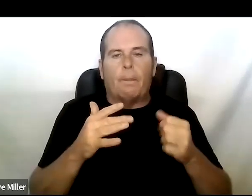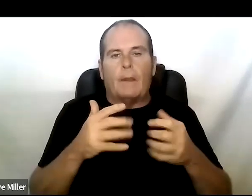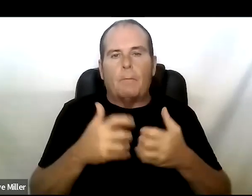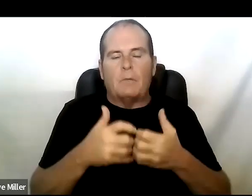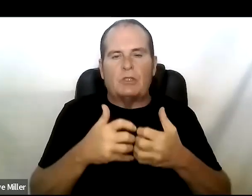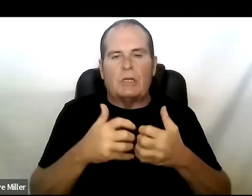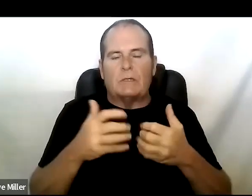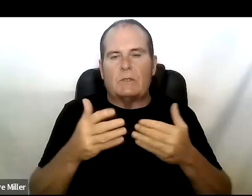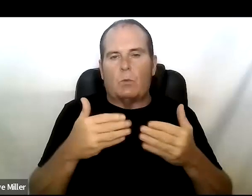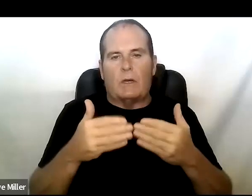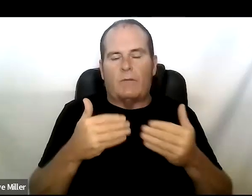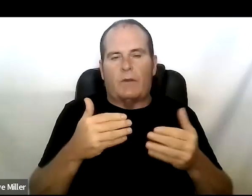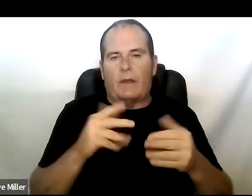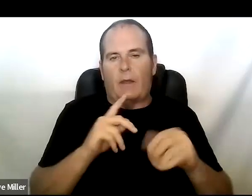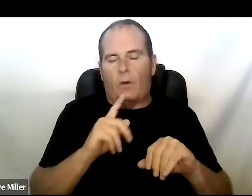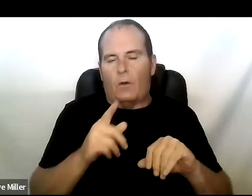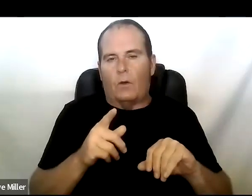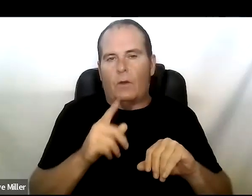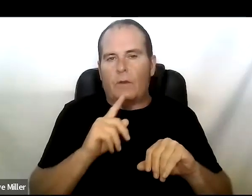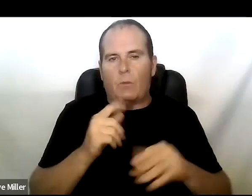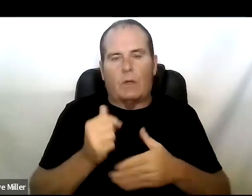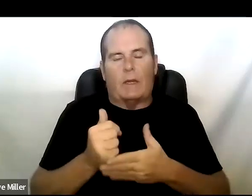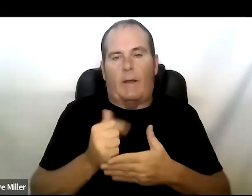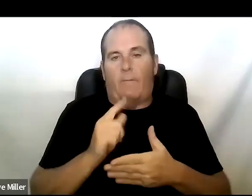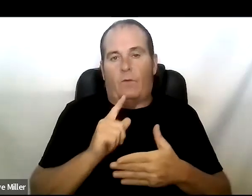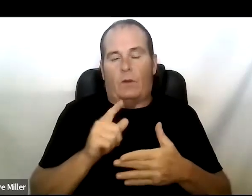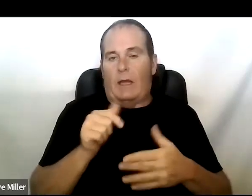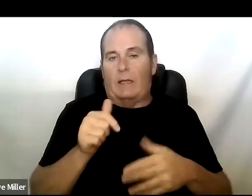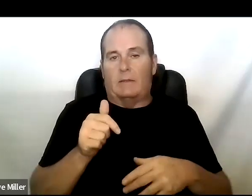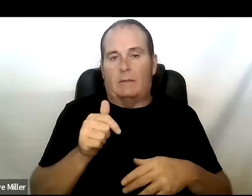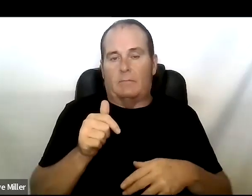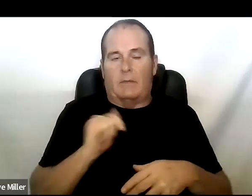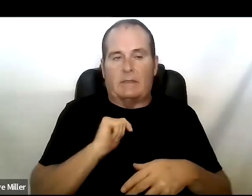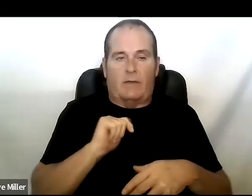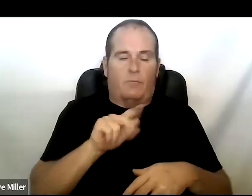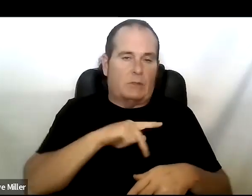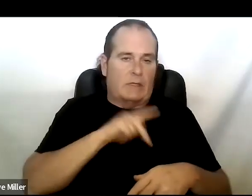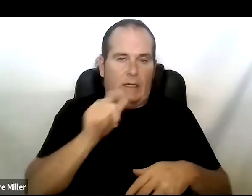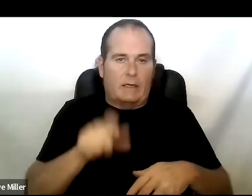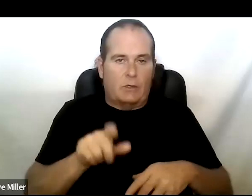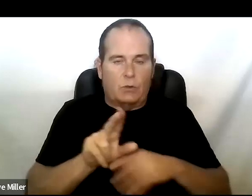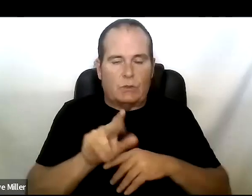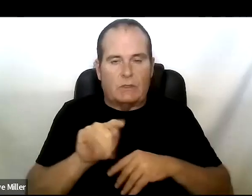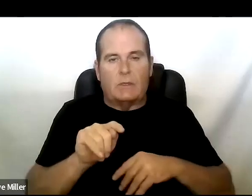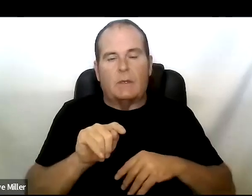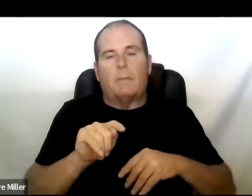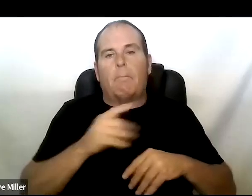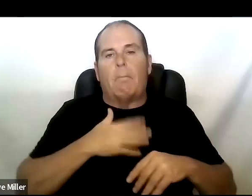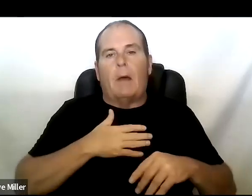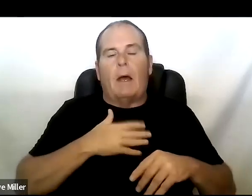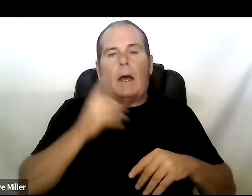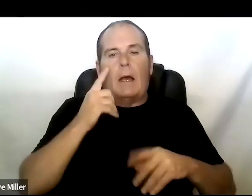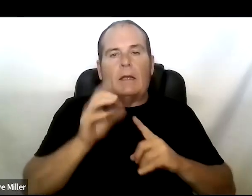machines or whatever they are, and they're really helpful. I didn't personally have to use one of those because my condition wasn't as bad as